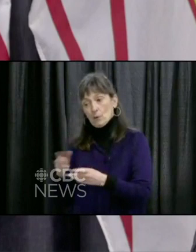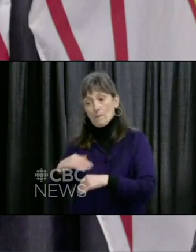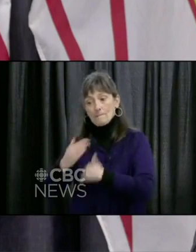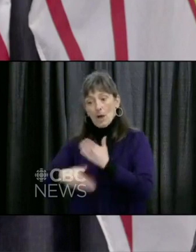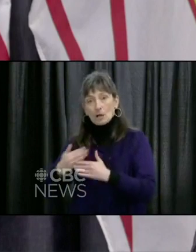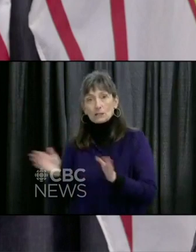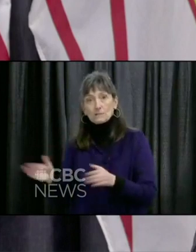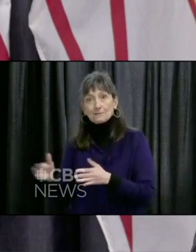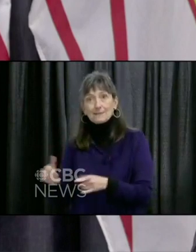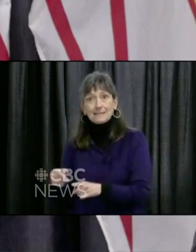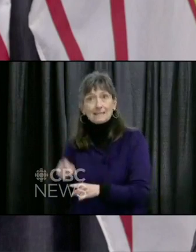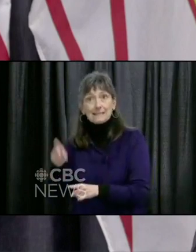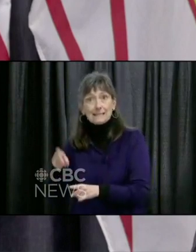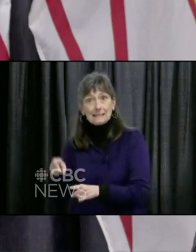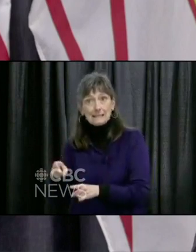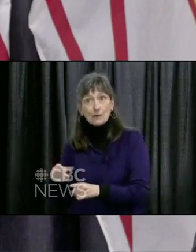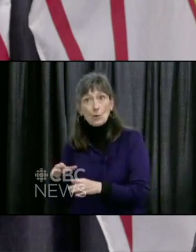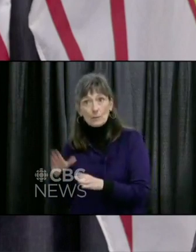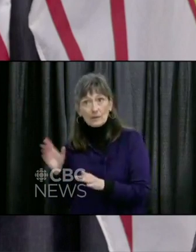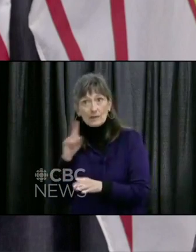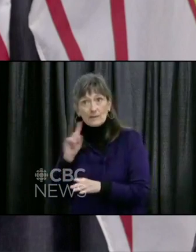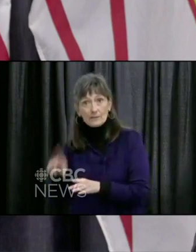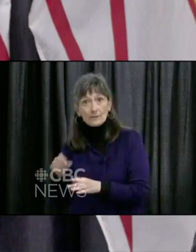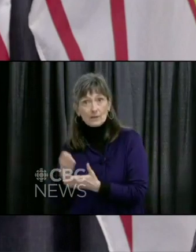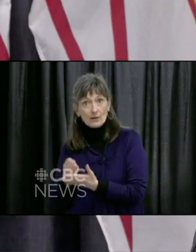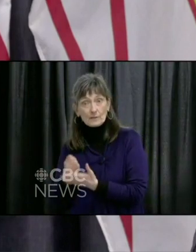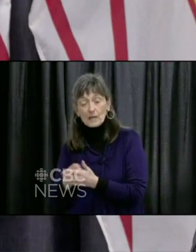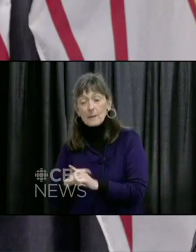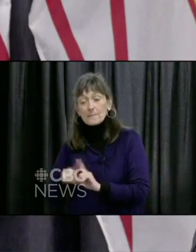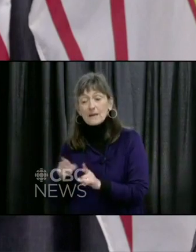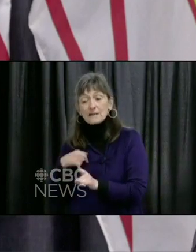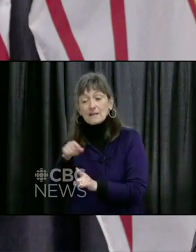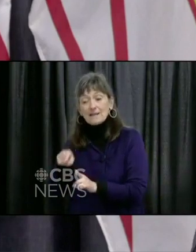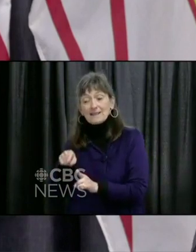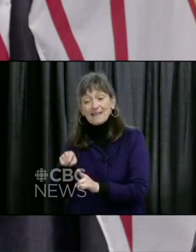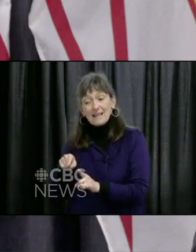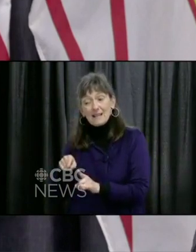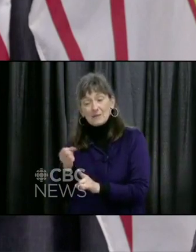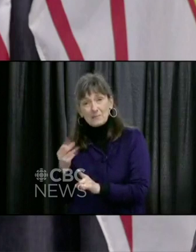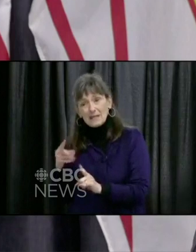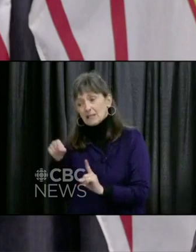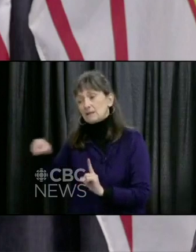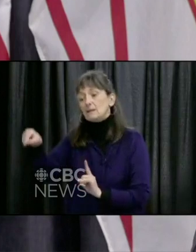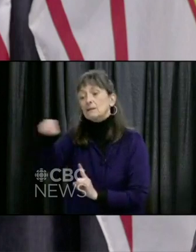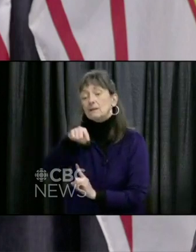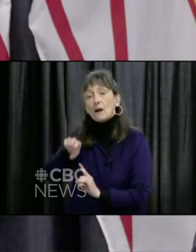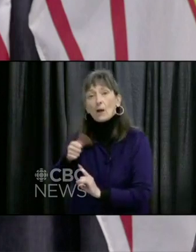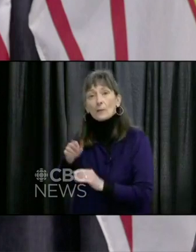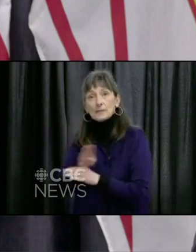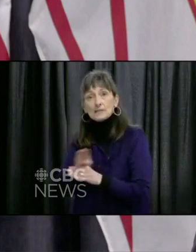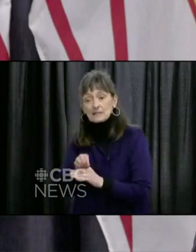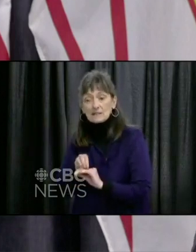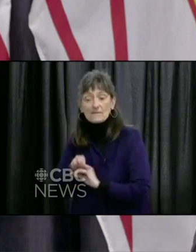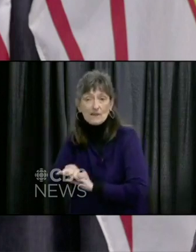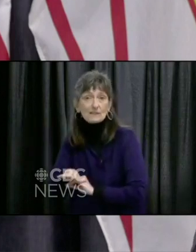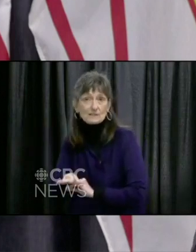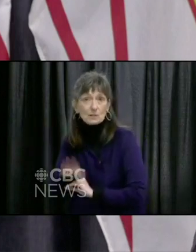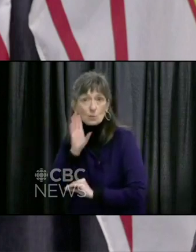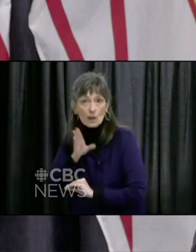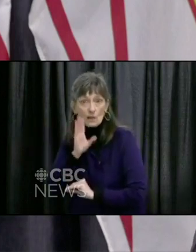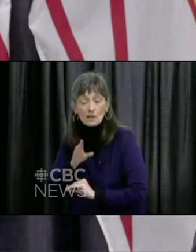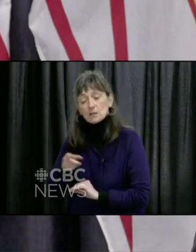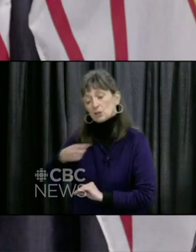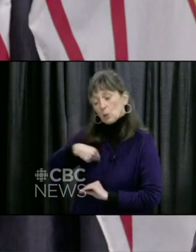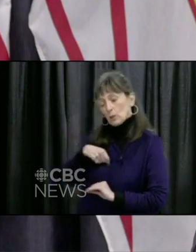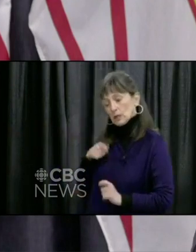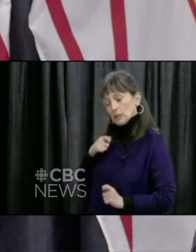about COVID-19 being around our province, being around many of the industries that will be impacted into the future. So it is about